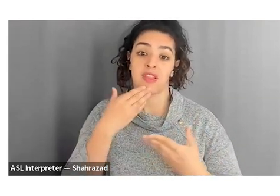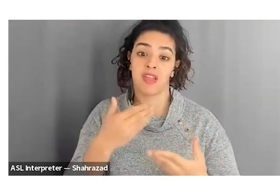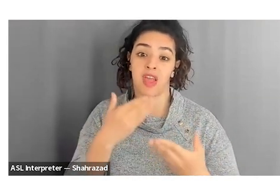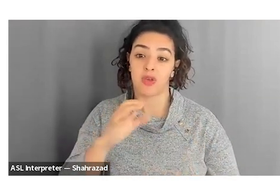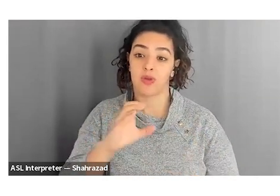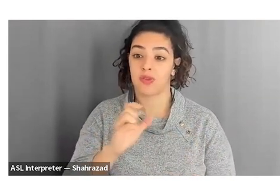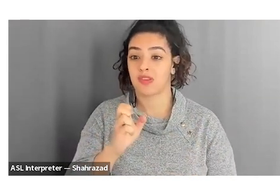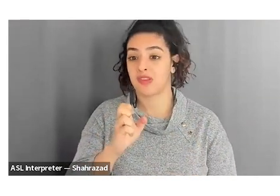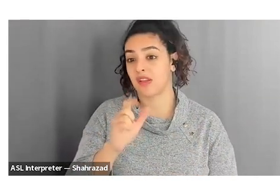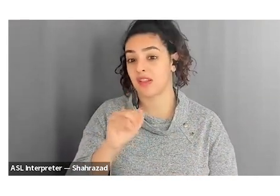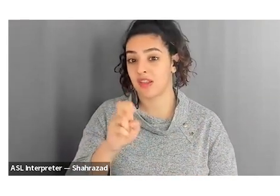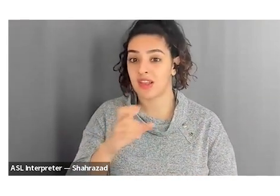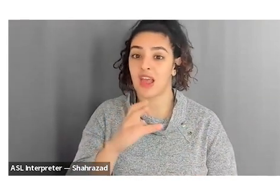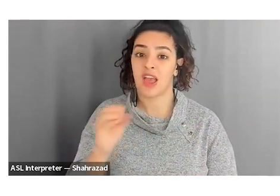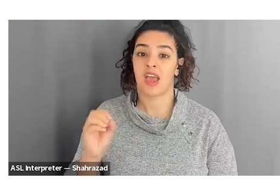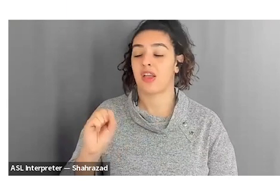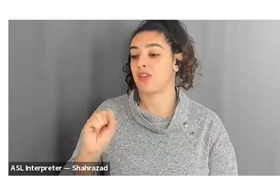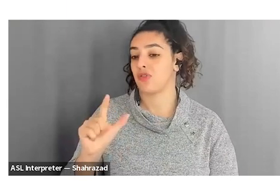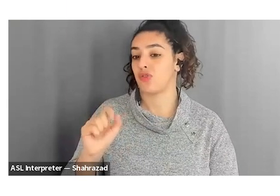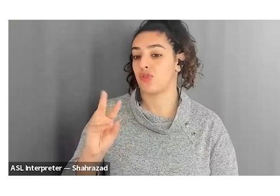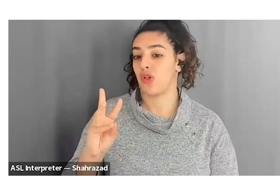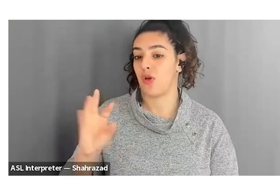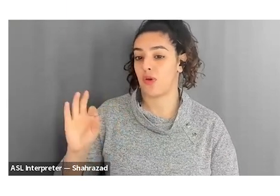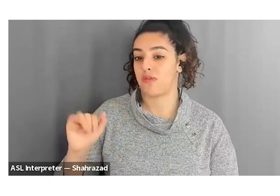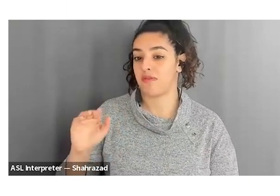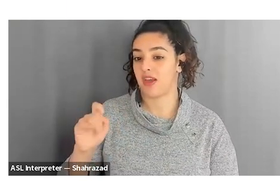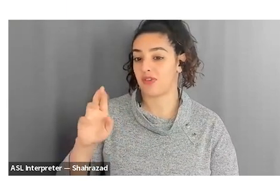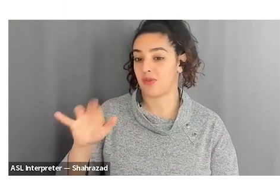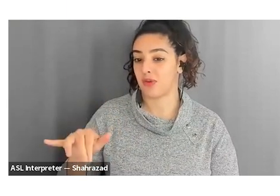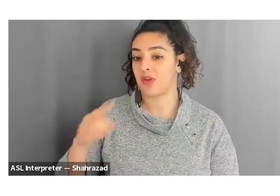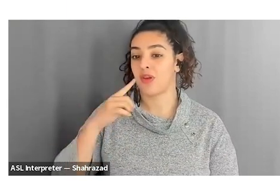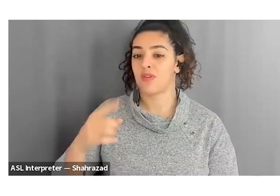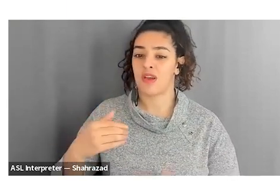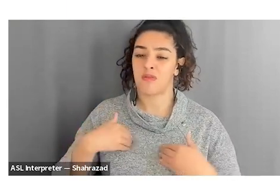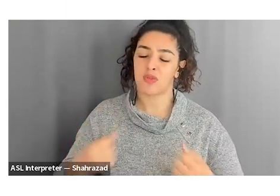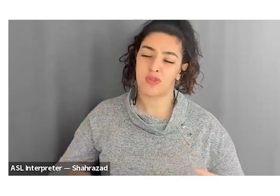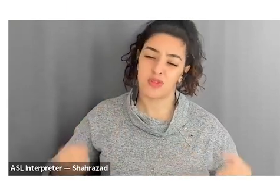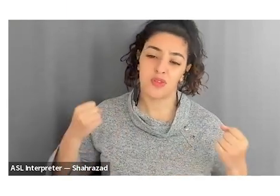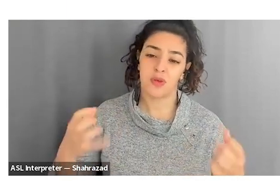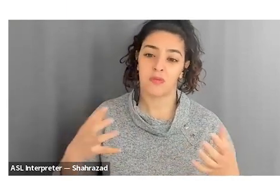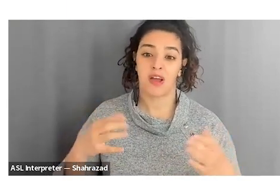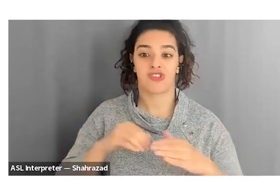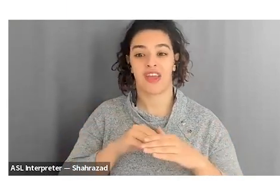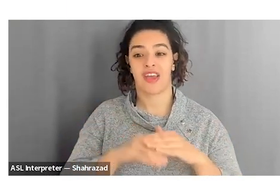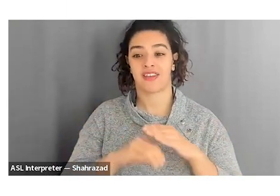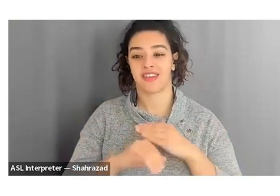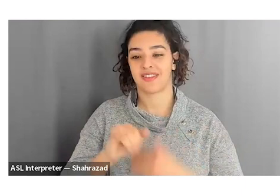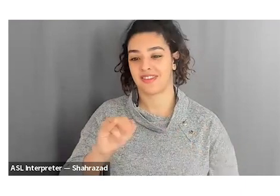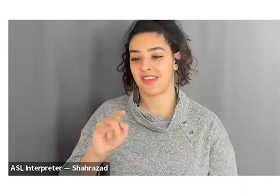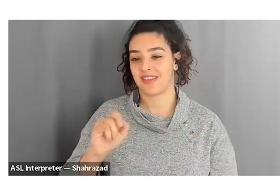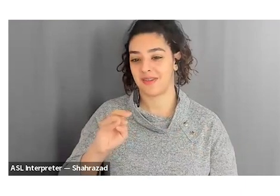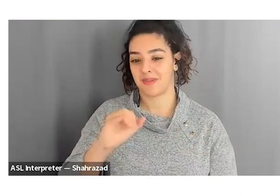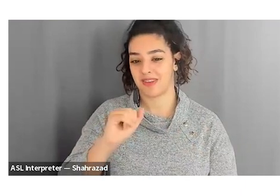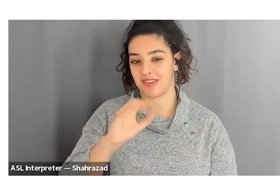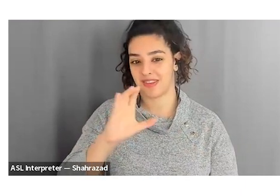Slow Factory too, for being so open and so loving and having so much access intimacy in engaging with me and